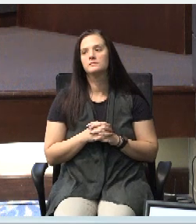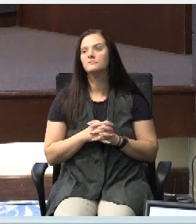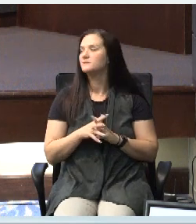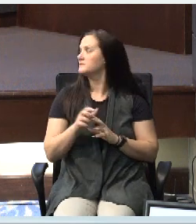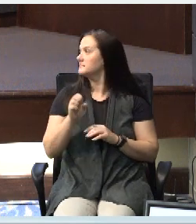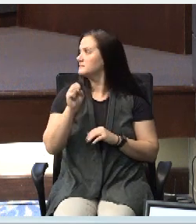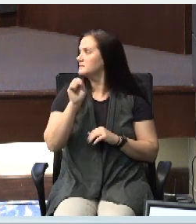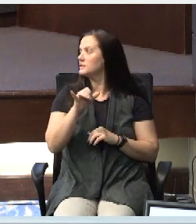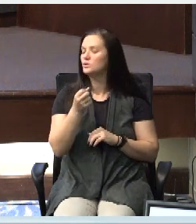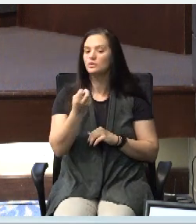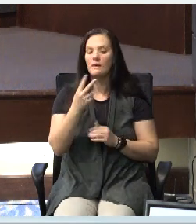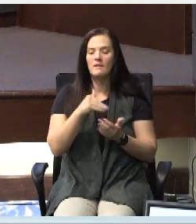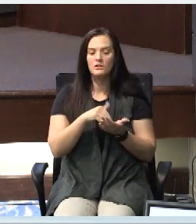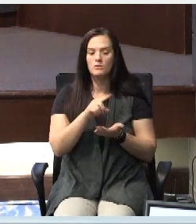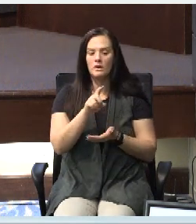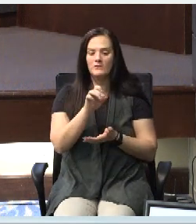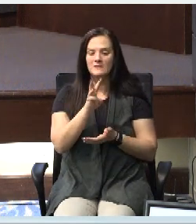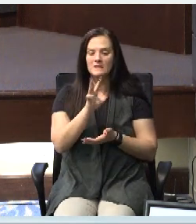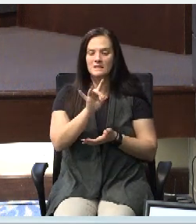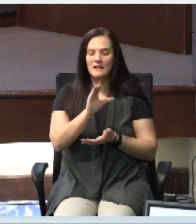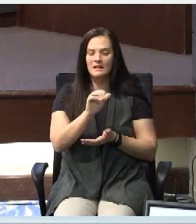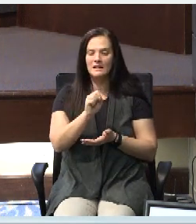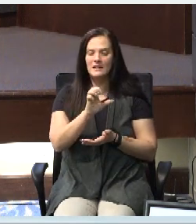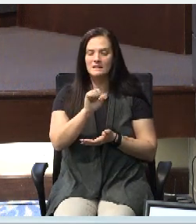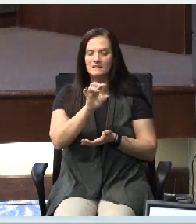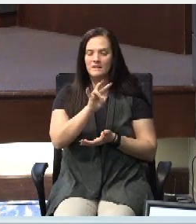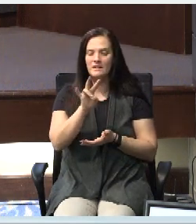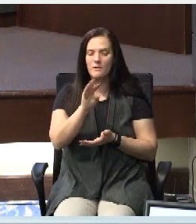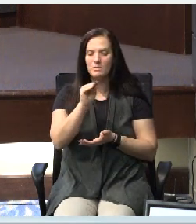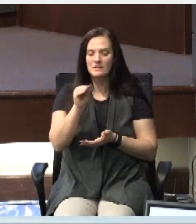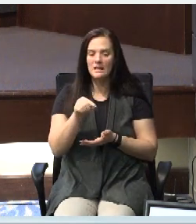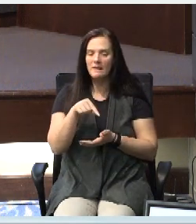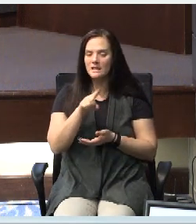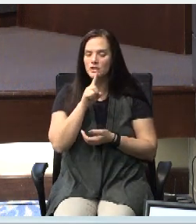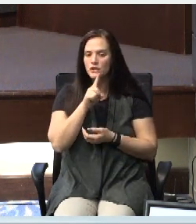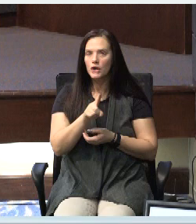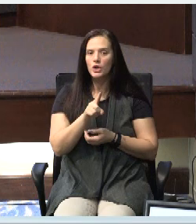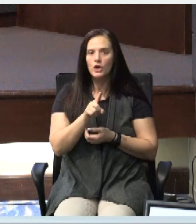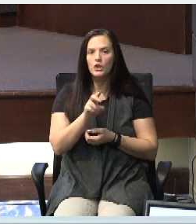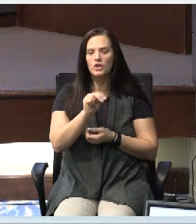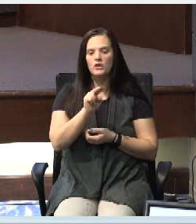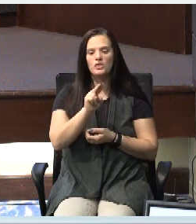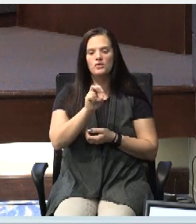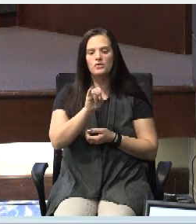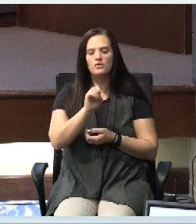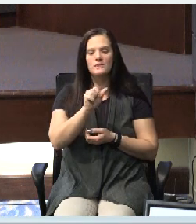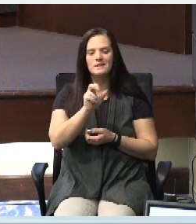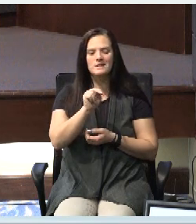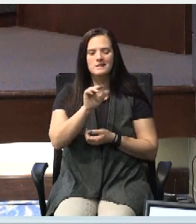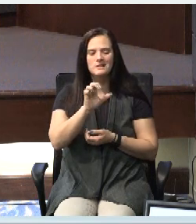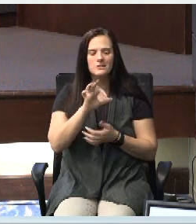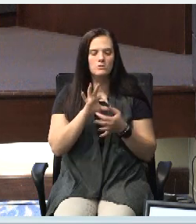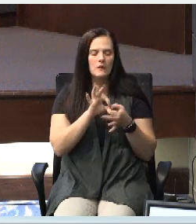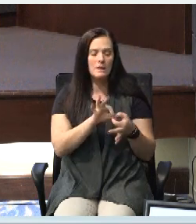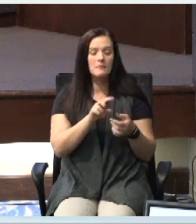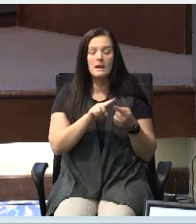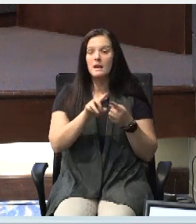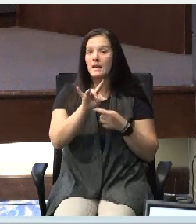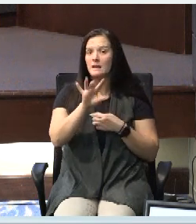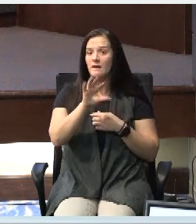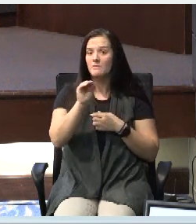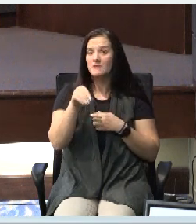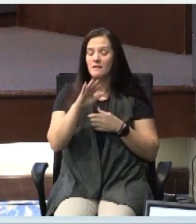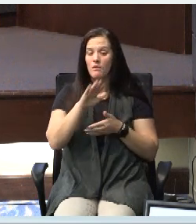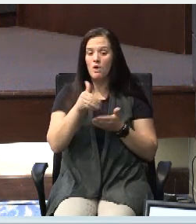Yeah, of those 12,168 cases, 77% of these were nuisance related. But